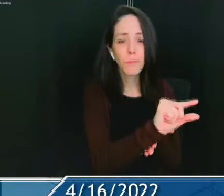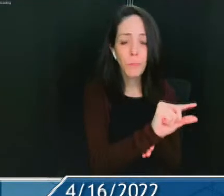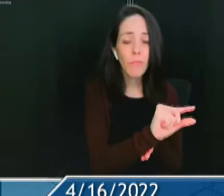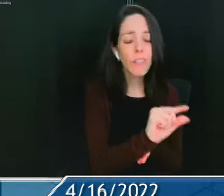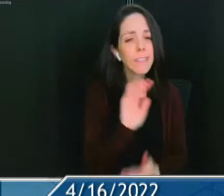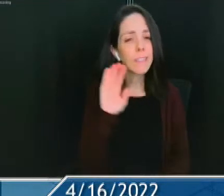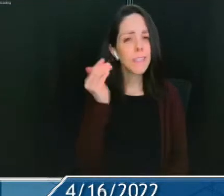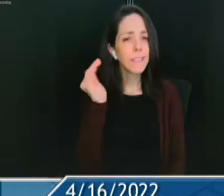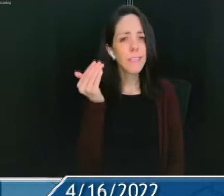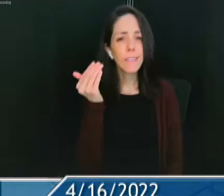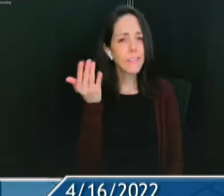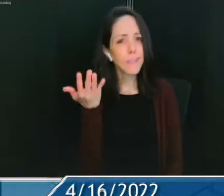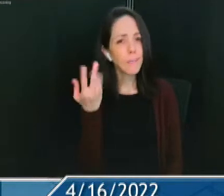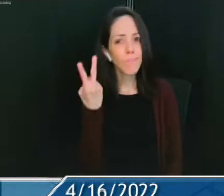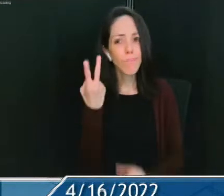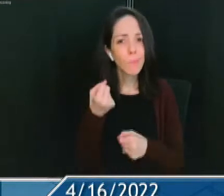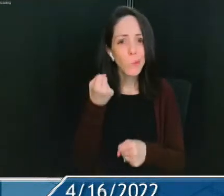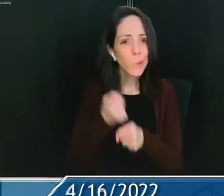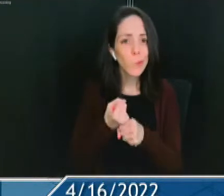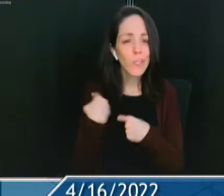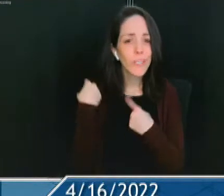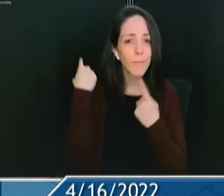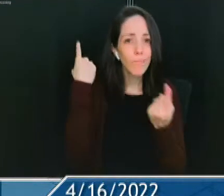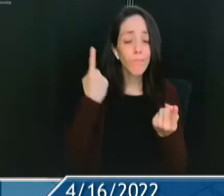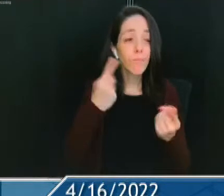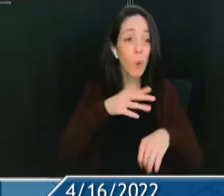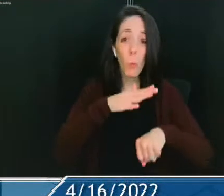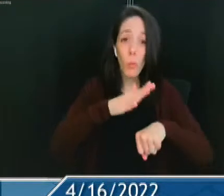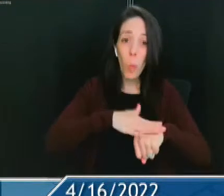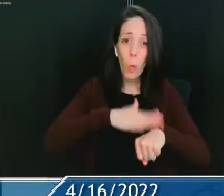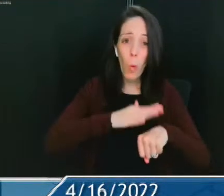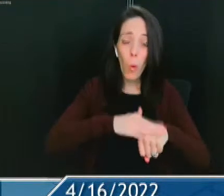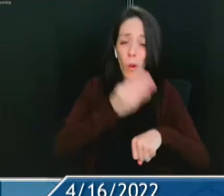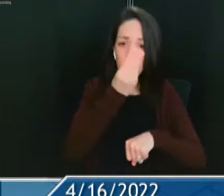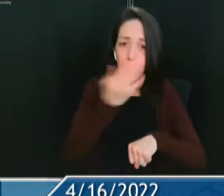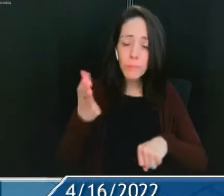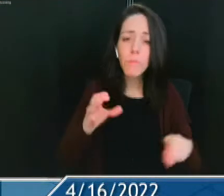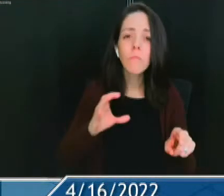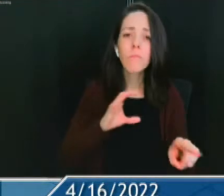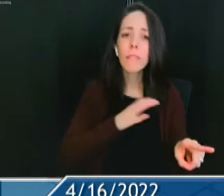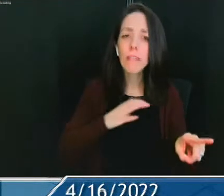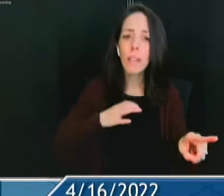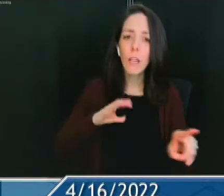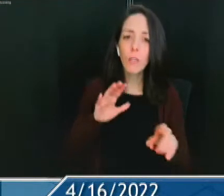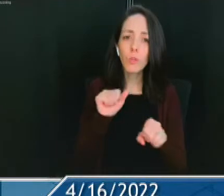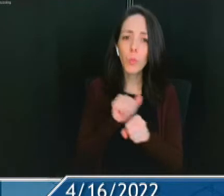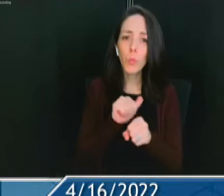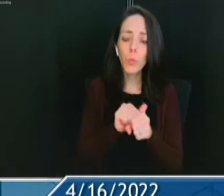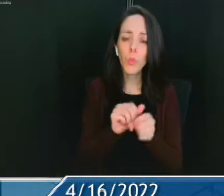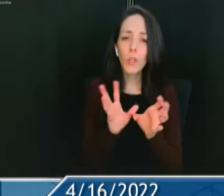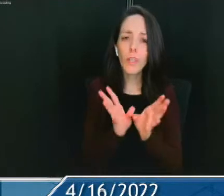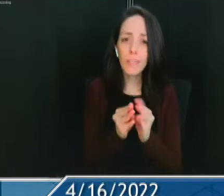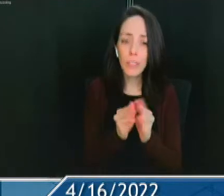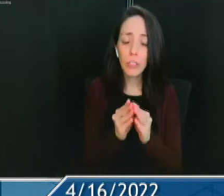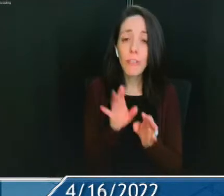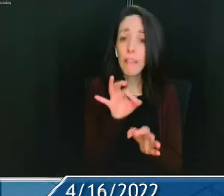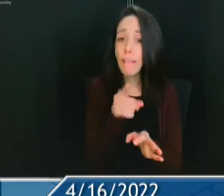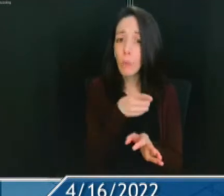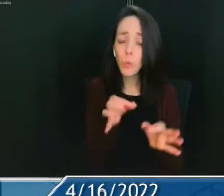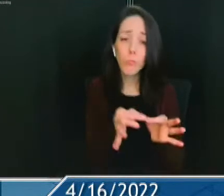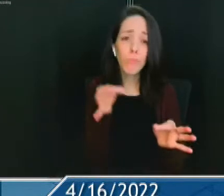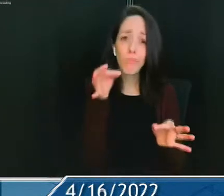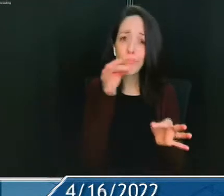2+ years after parks officials warned at a council work session that deferred maintenance could force the closure